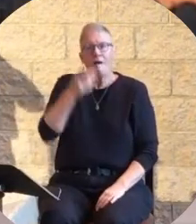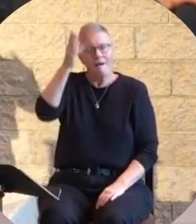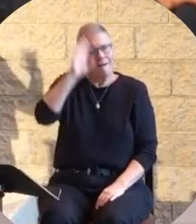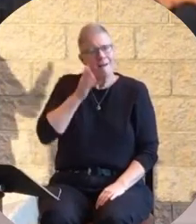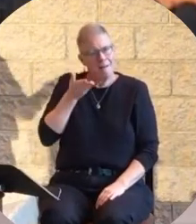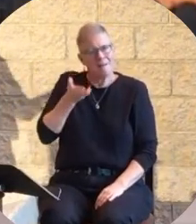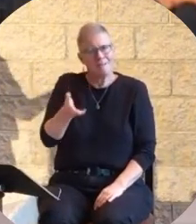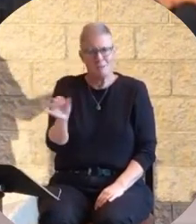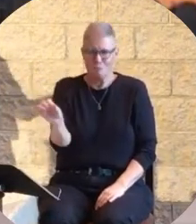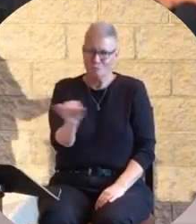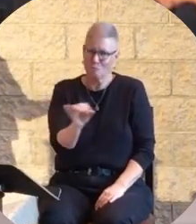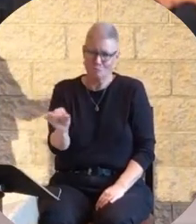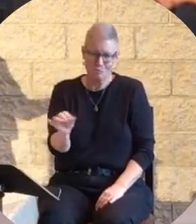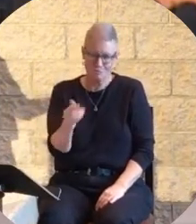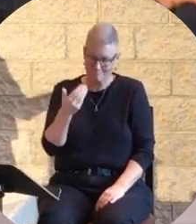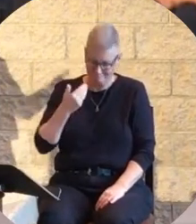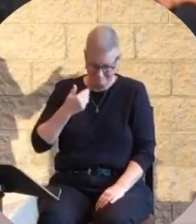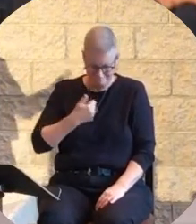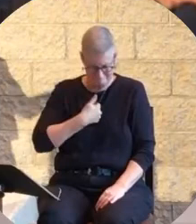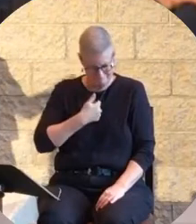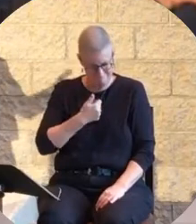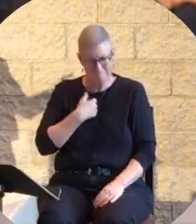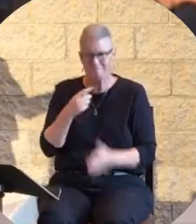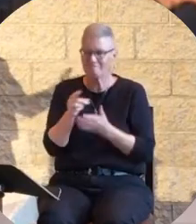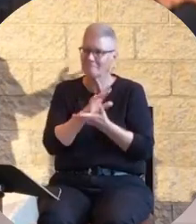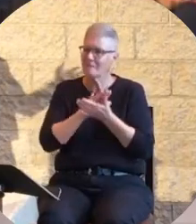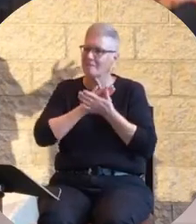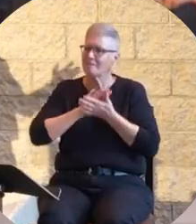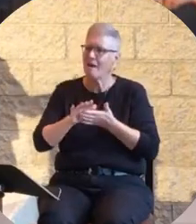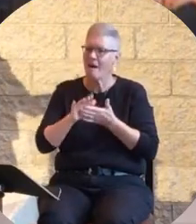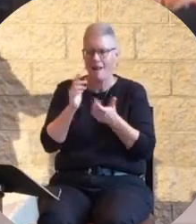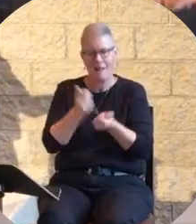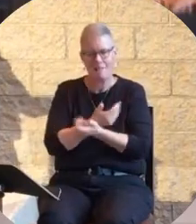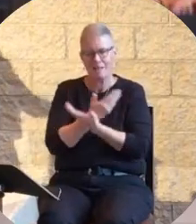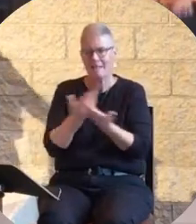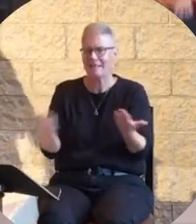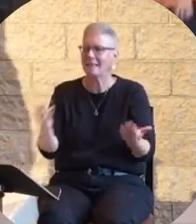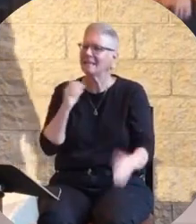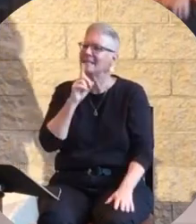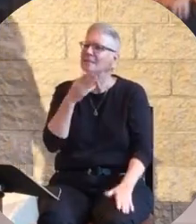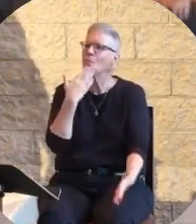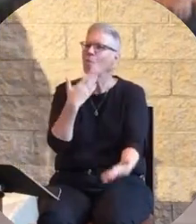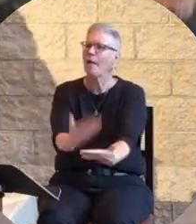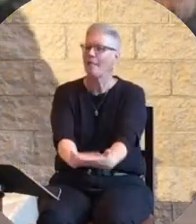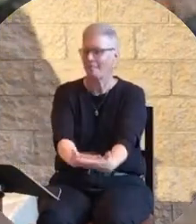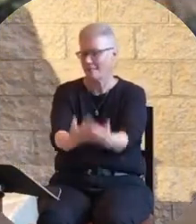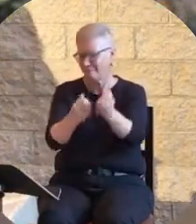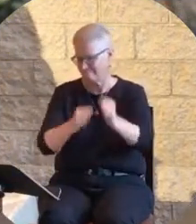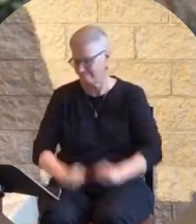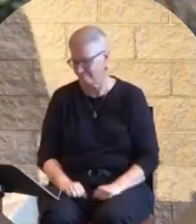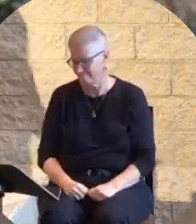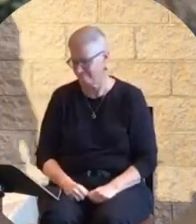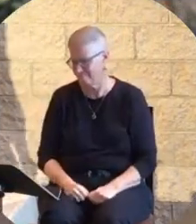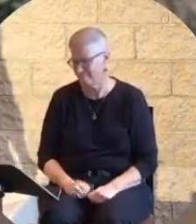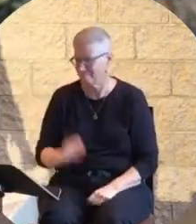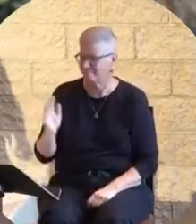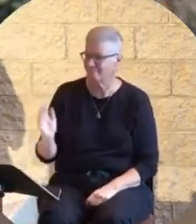is. I am divine, and all is well. Let's sing.